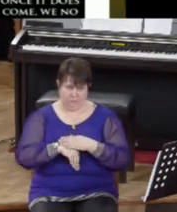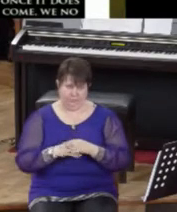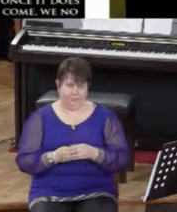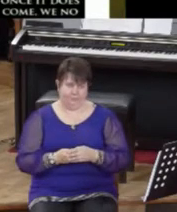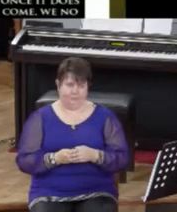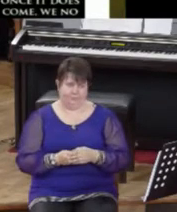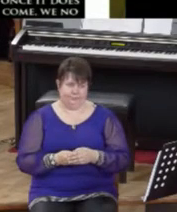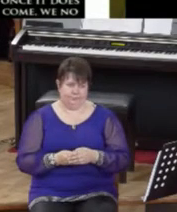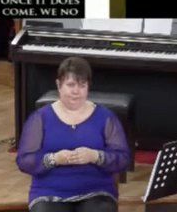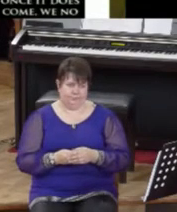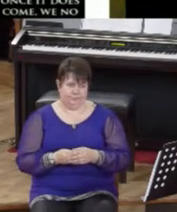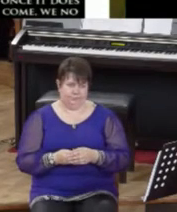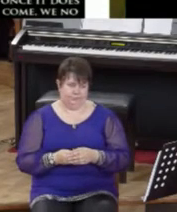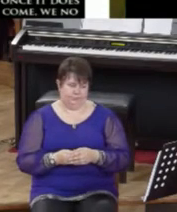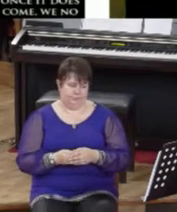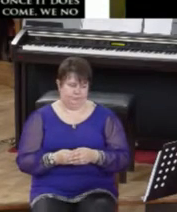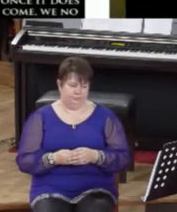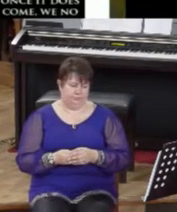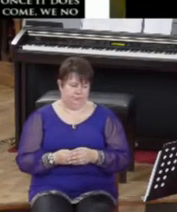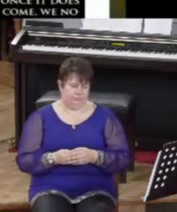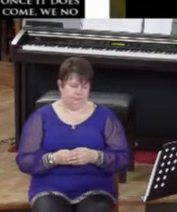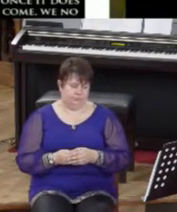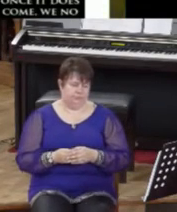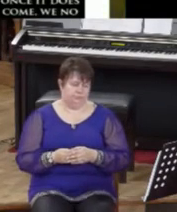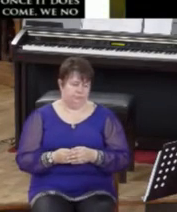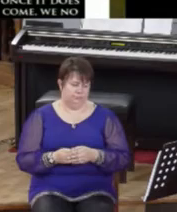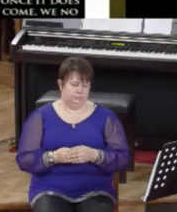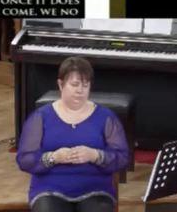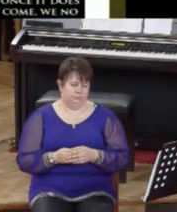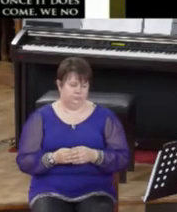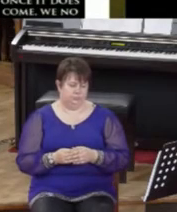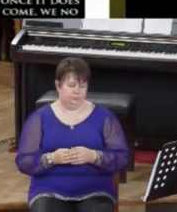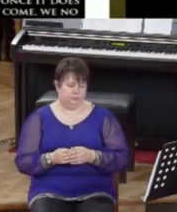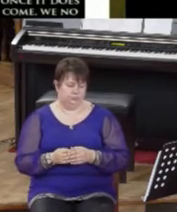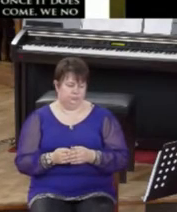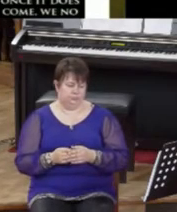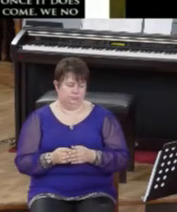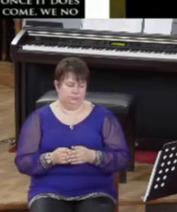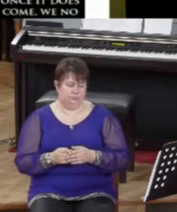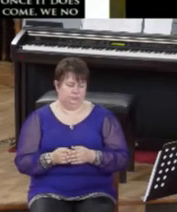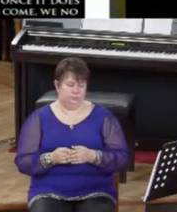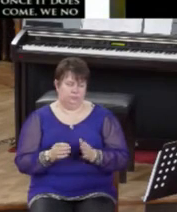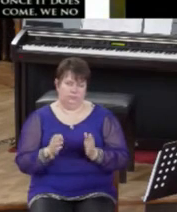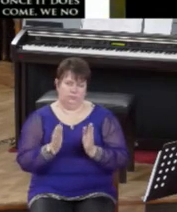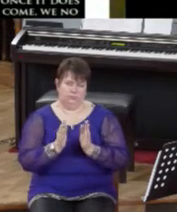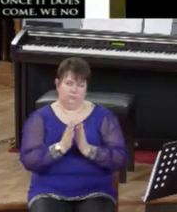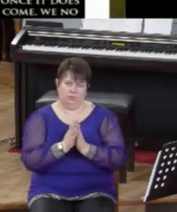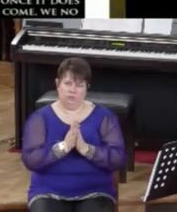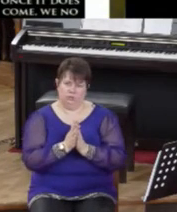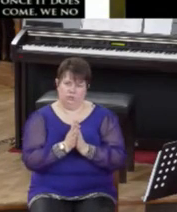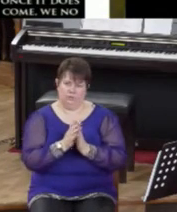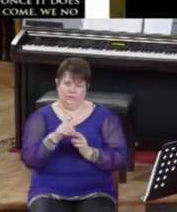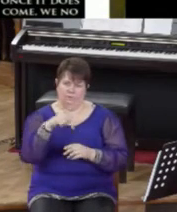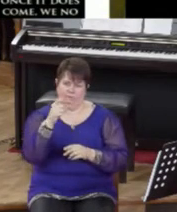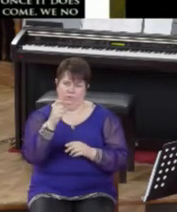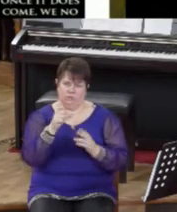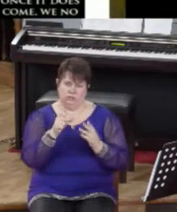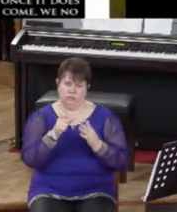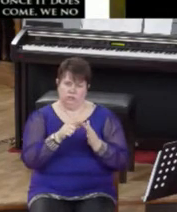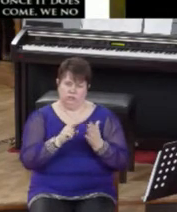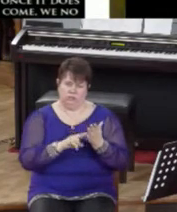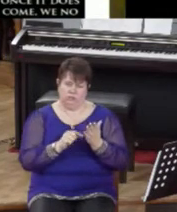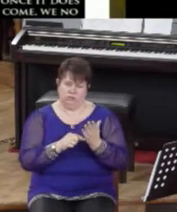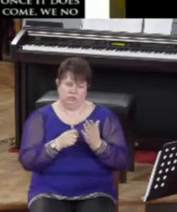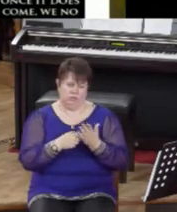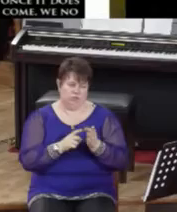spiritual part, a soul perhaps. Now let me say to you that the church in the first century and also